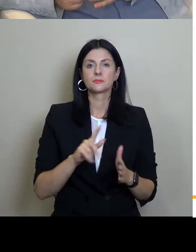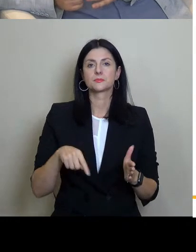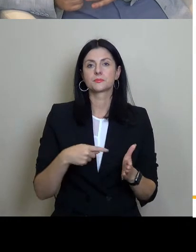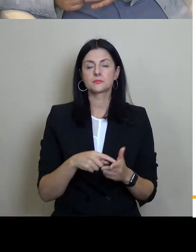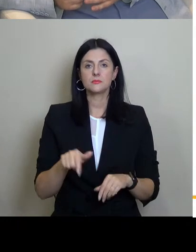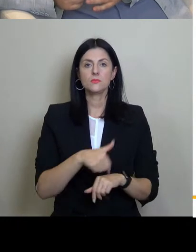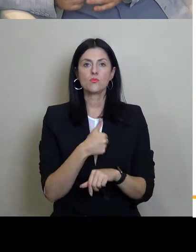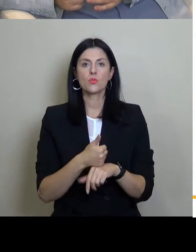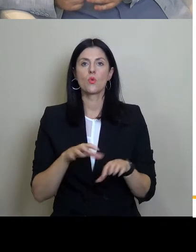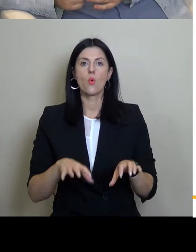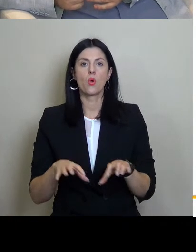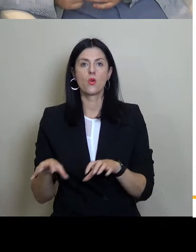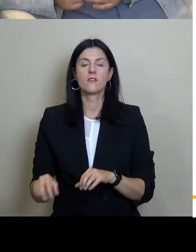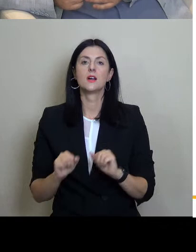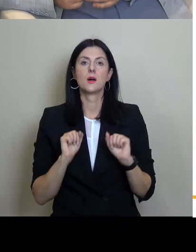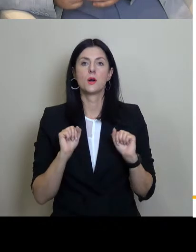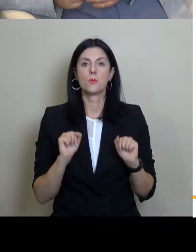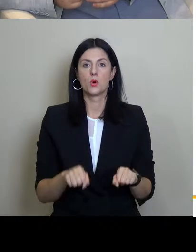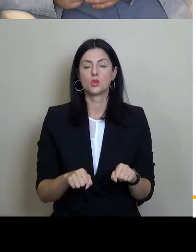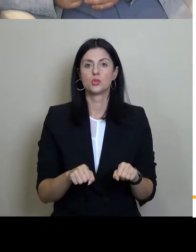to village, town